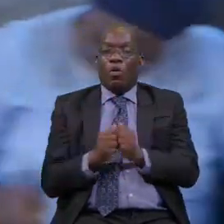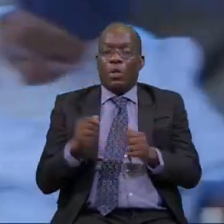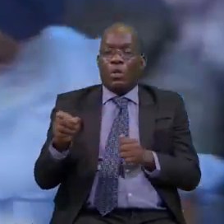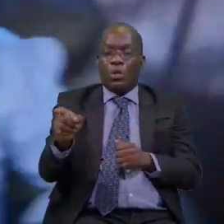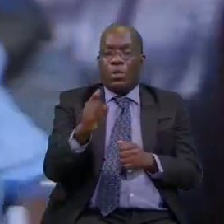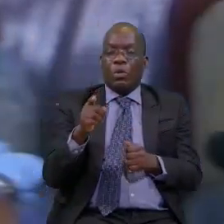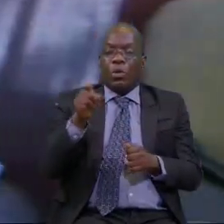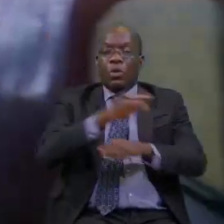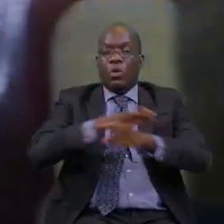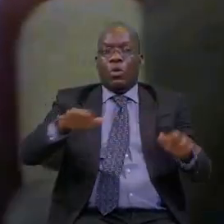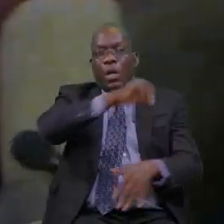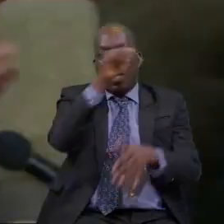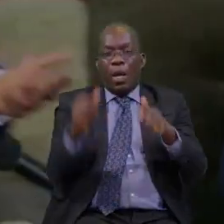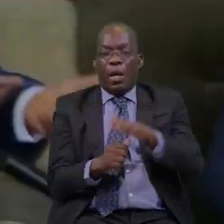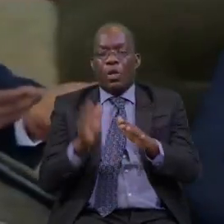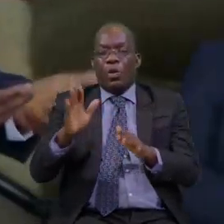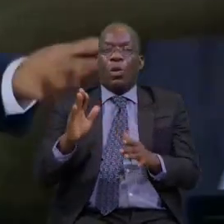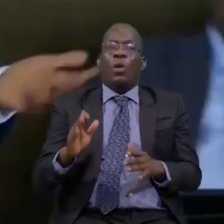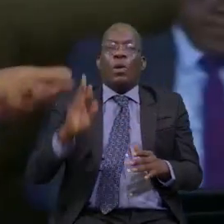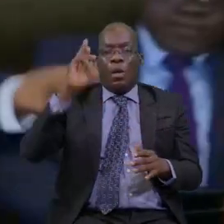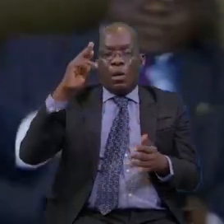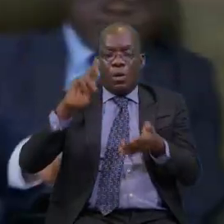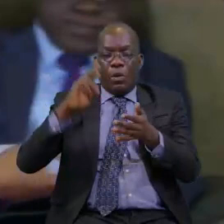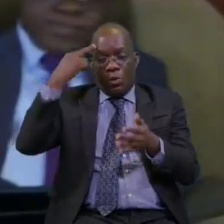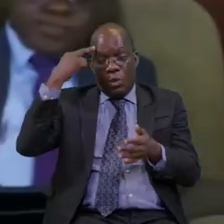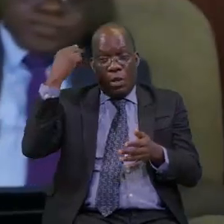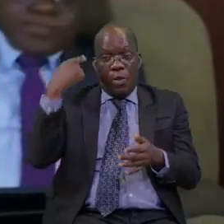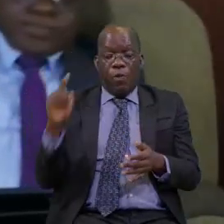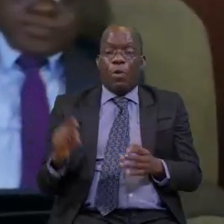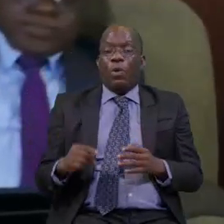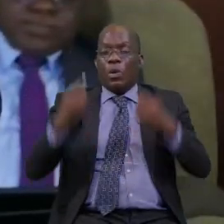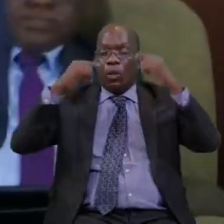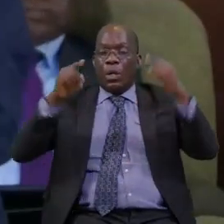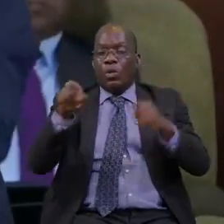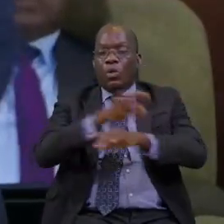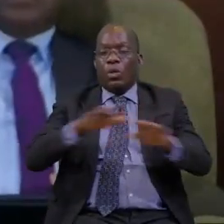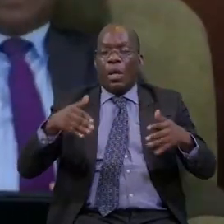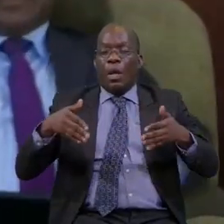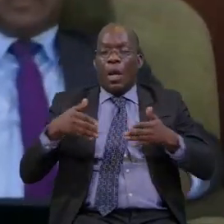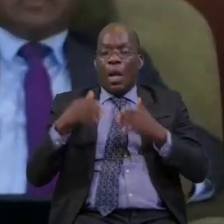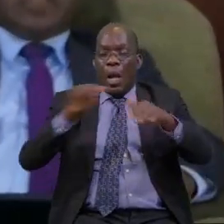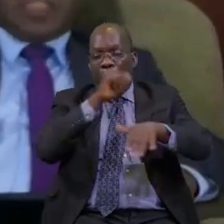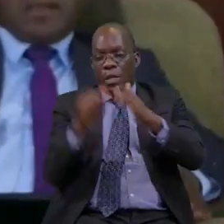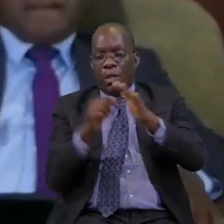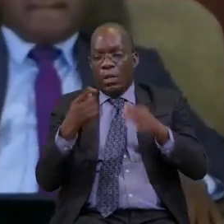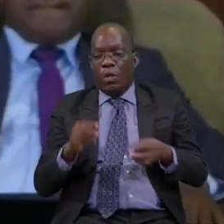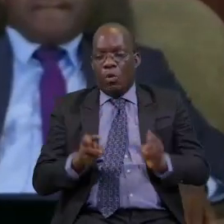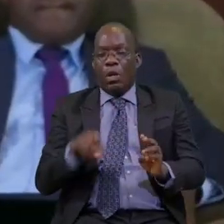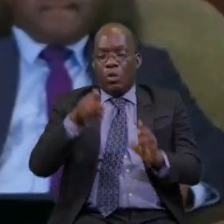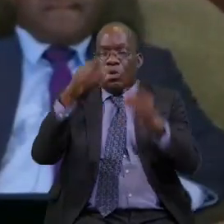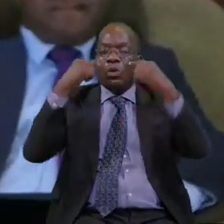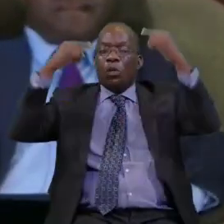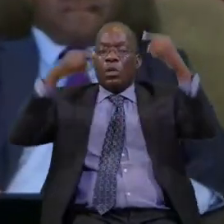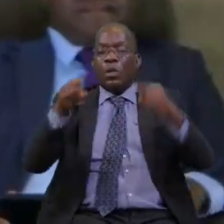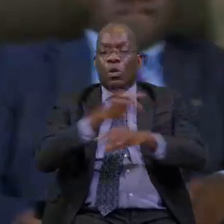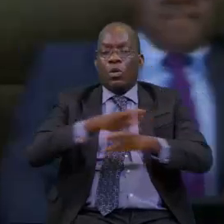for success. You don't hide all your techniques and what you're doing. You don't hide all the good things the